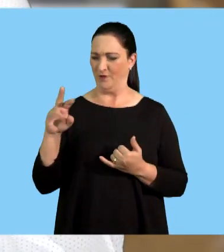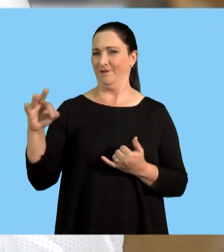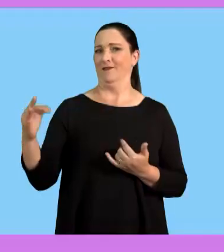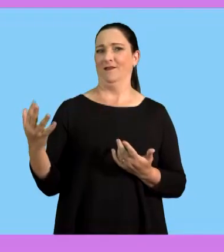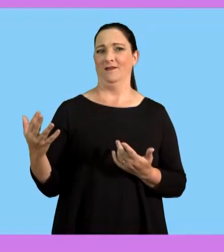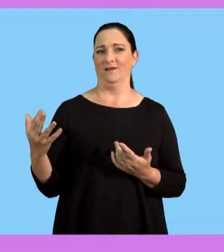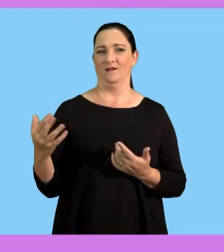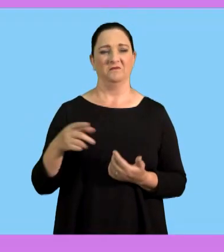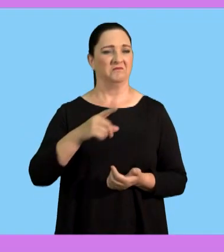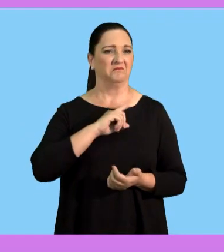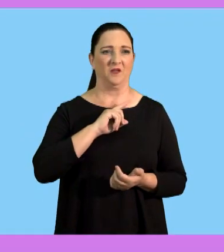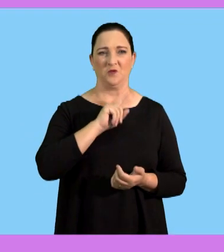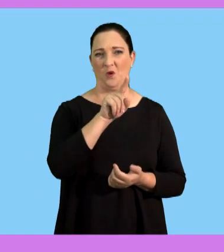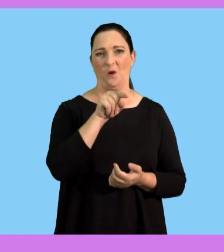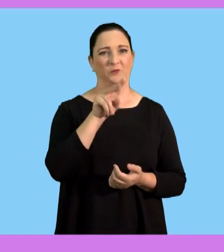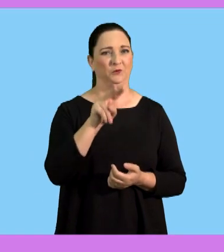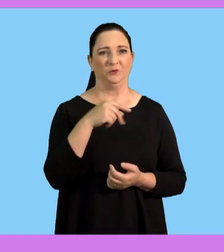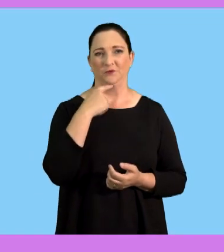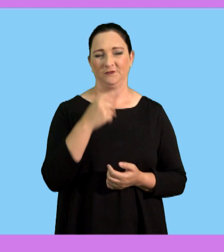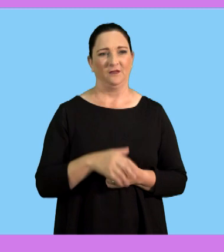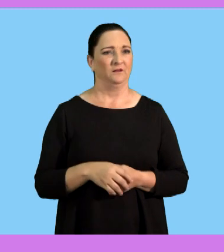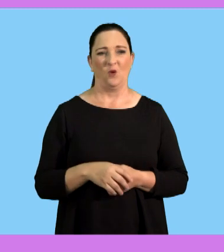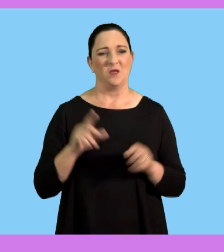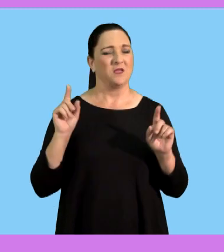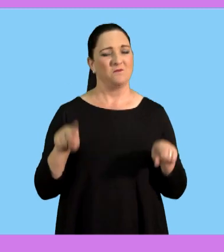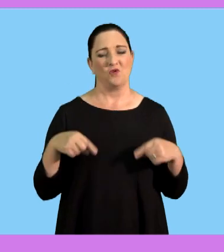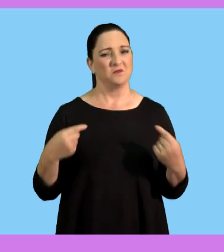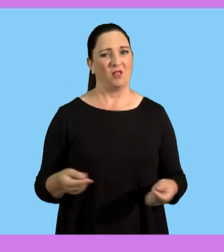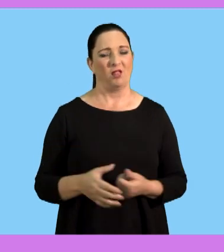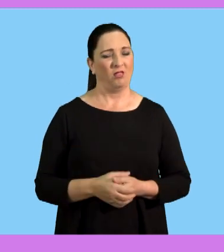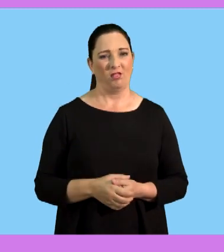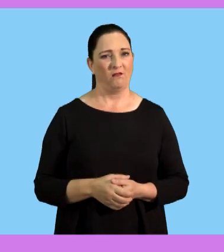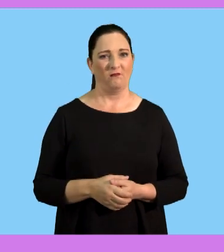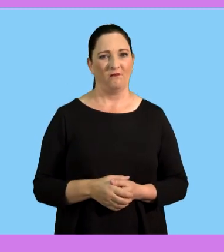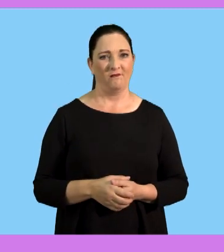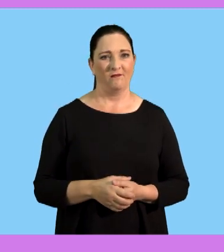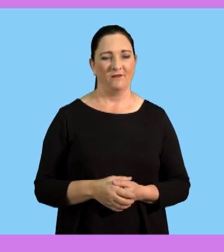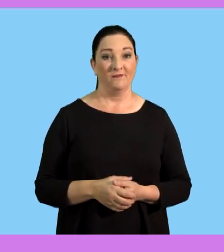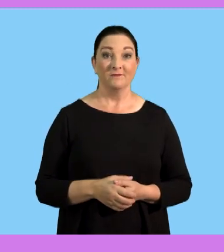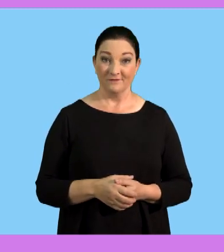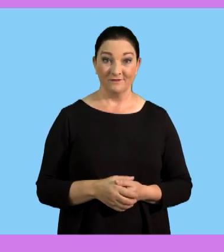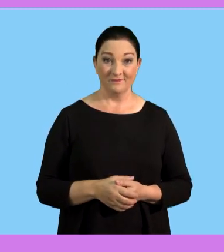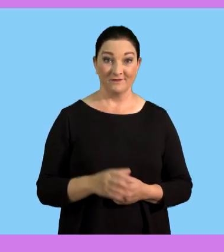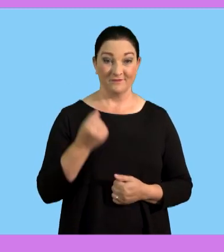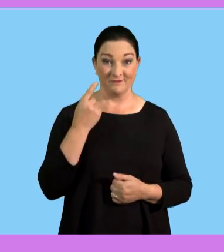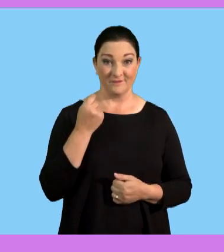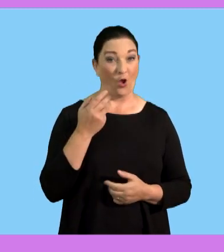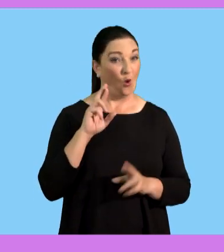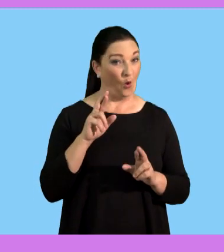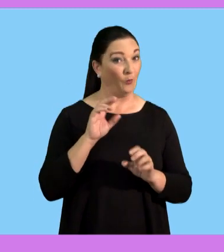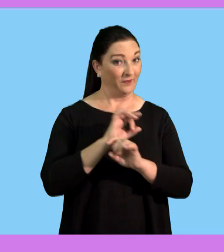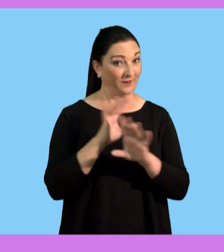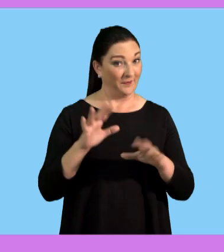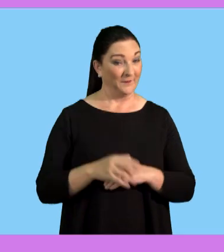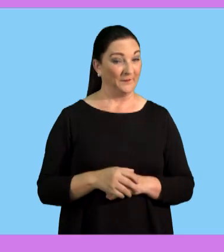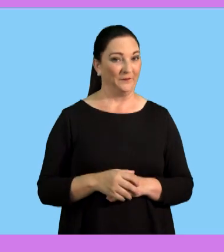therefore, I'm going to indicate 1.2 as being impossible. Okay? I hope that is also